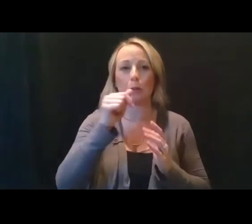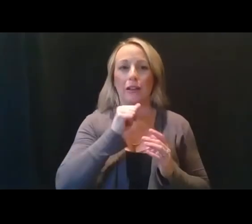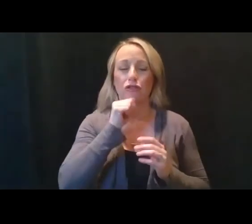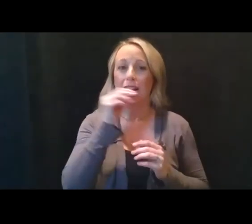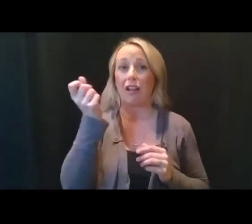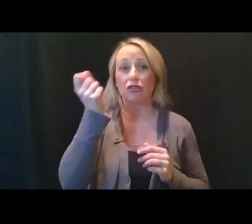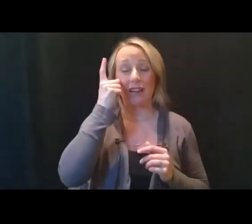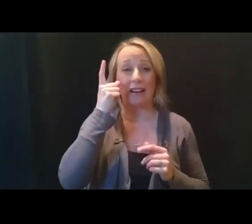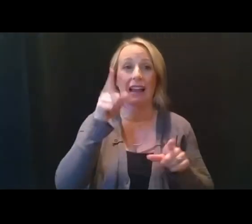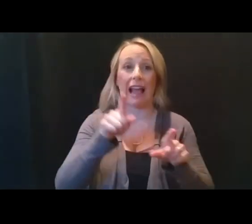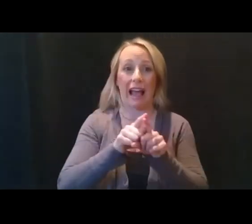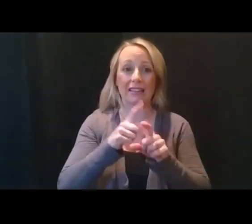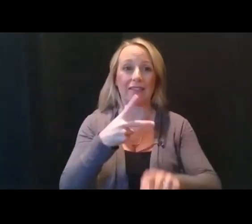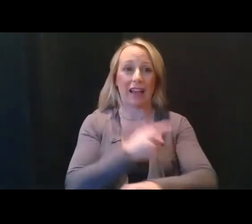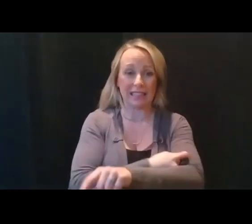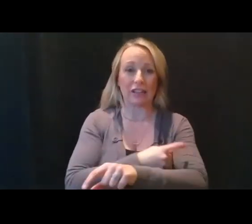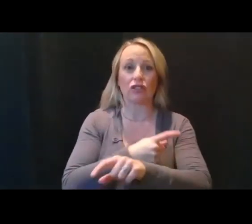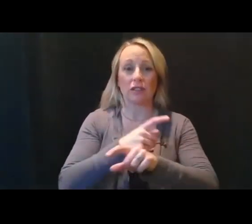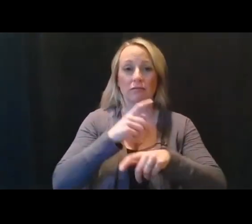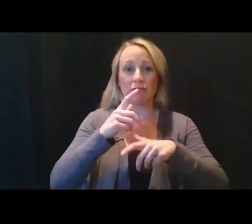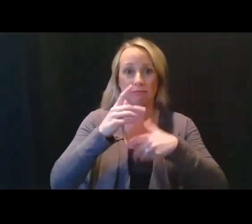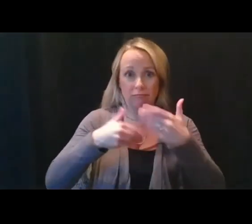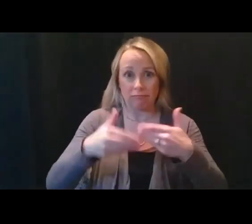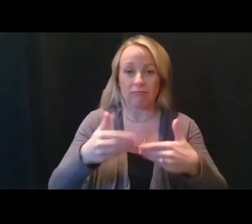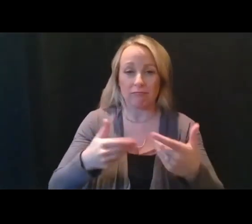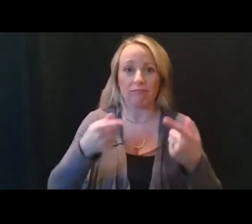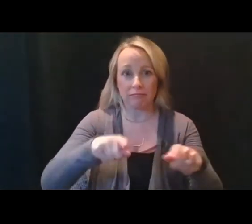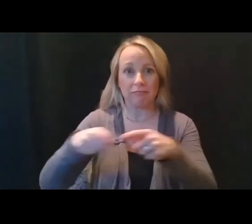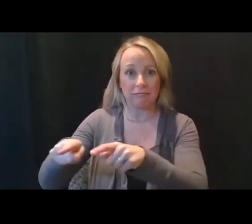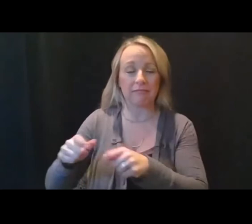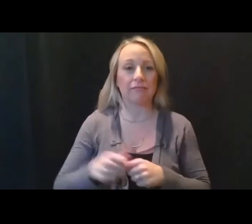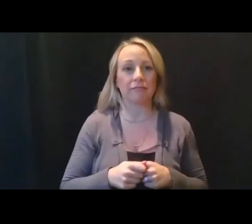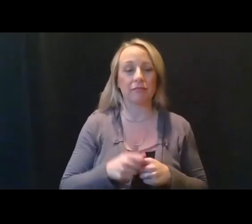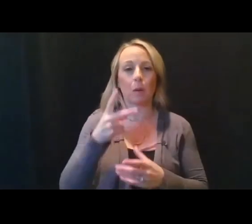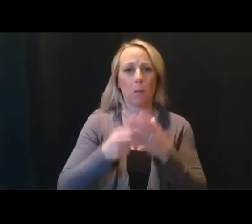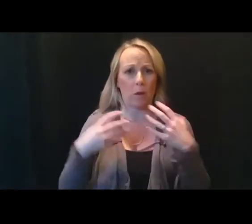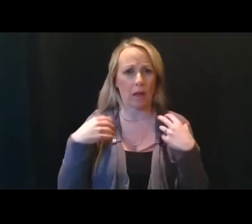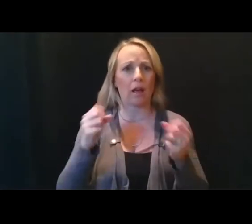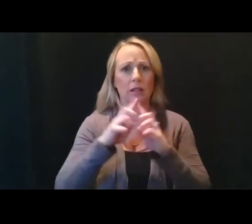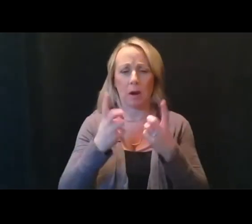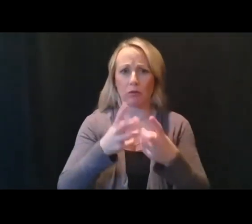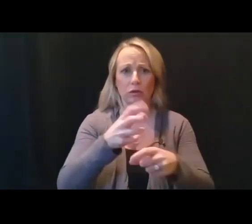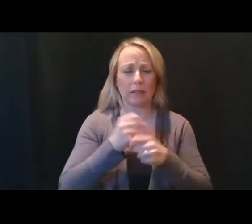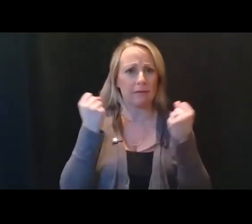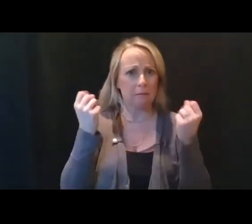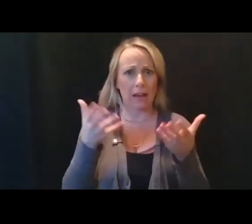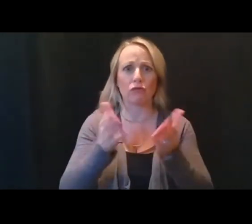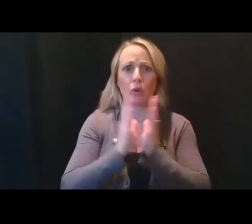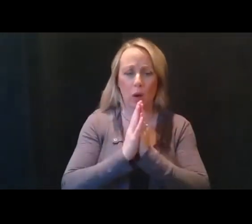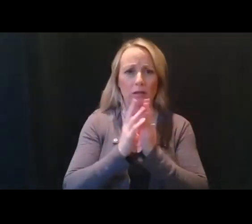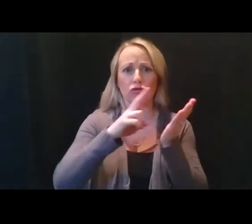the vaccination campaign gets underway. Both health departments have received many requests to register